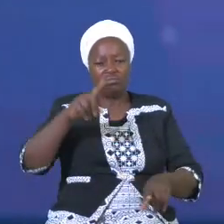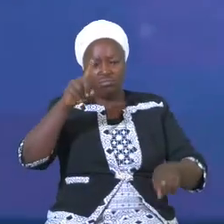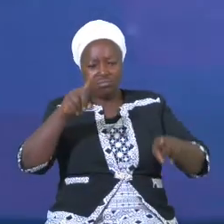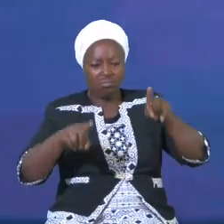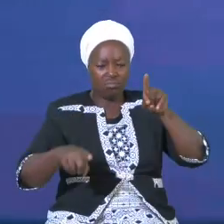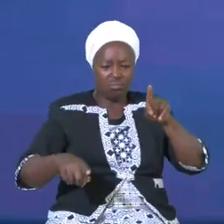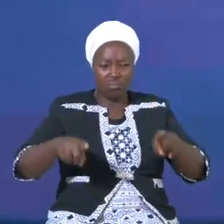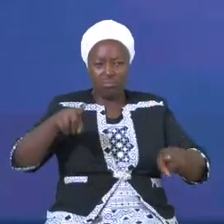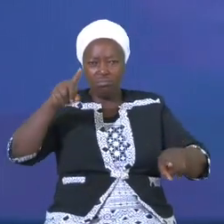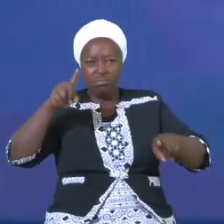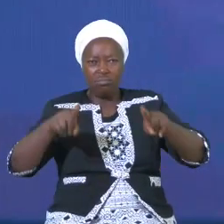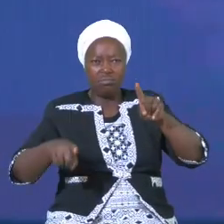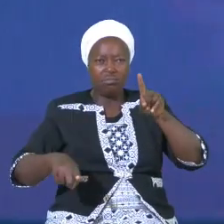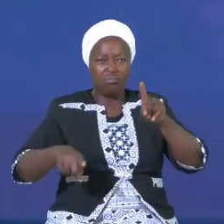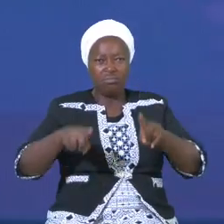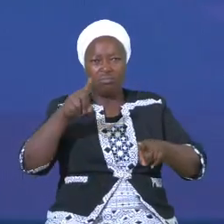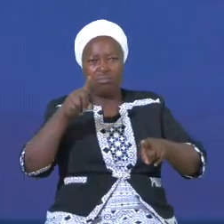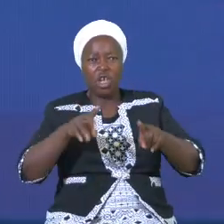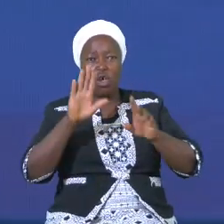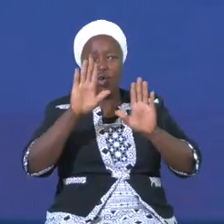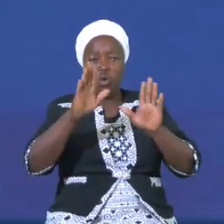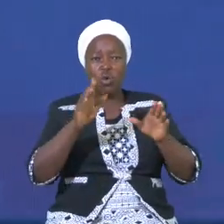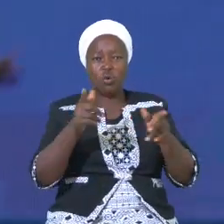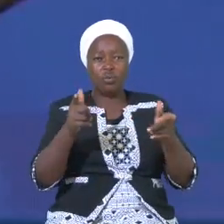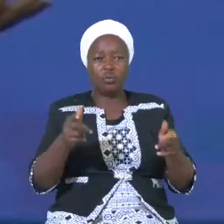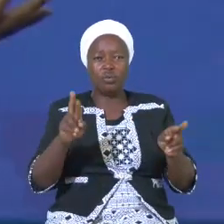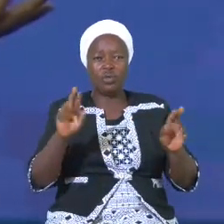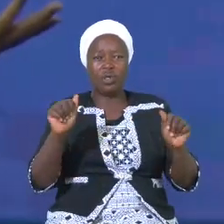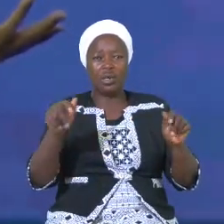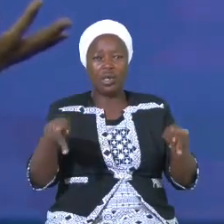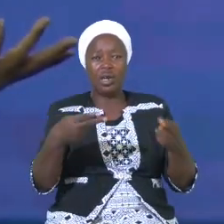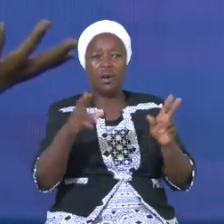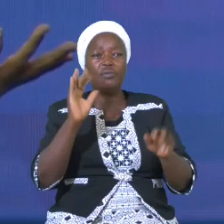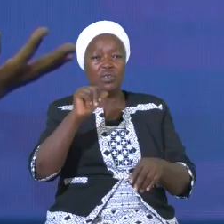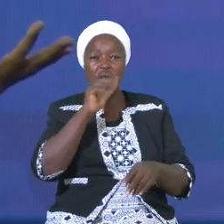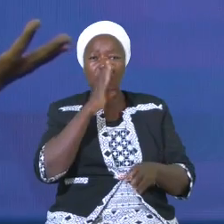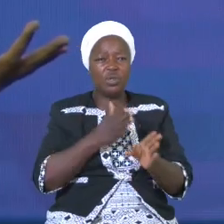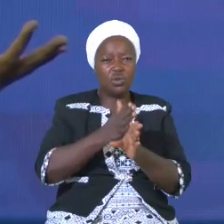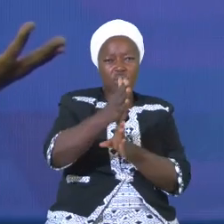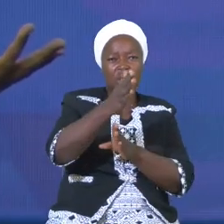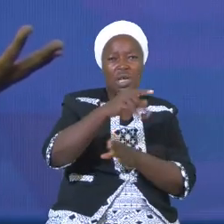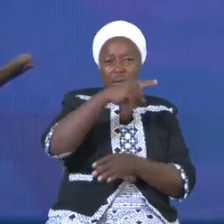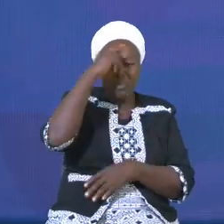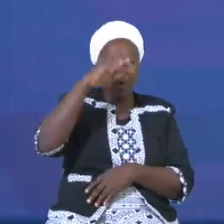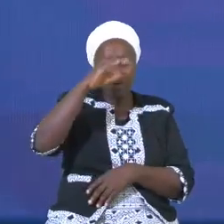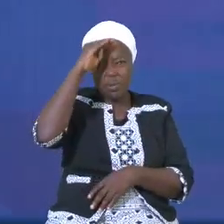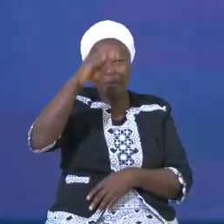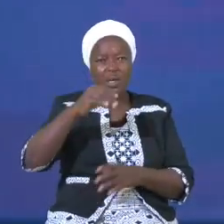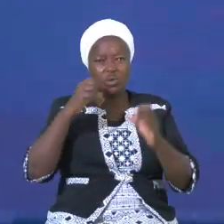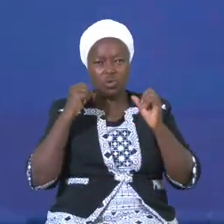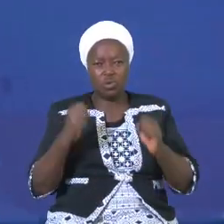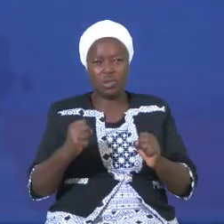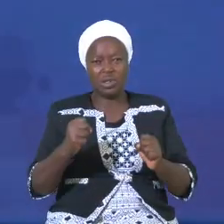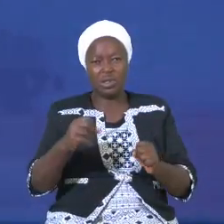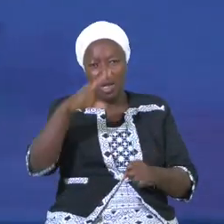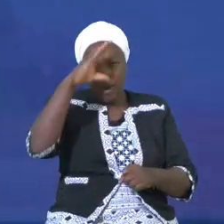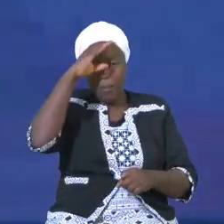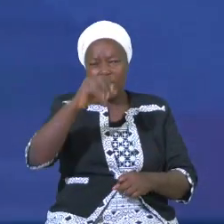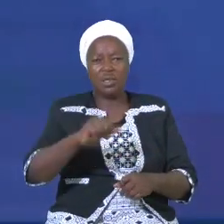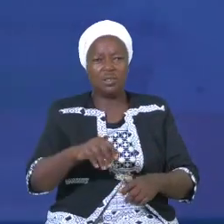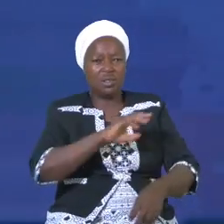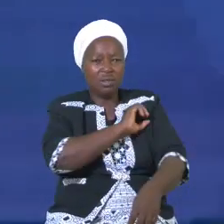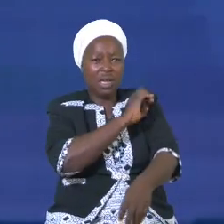graph will not be strange because human stress human ability